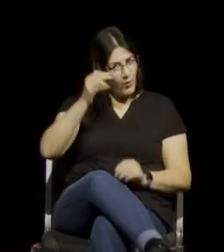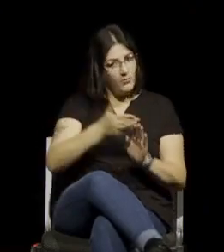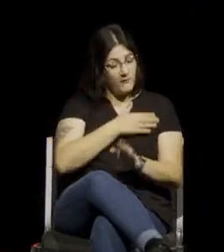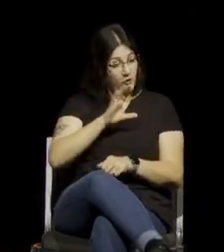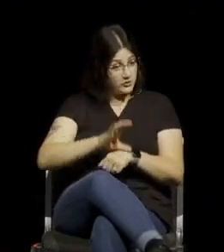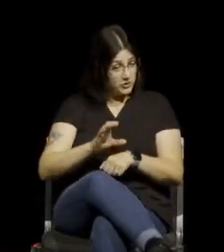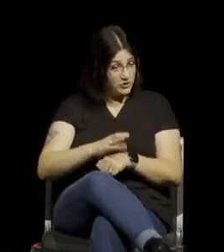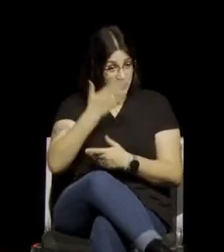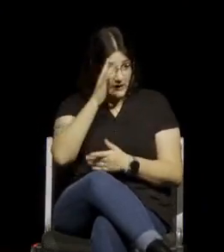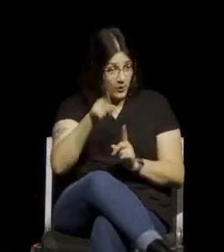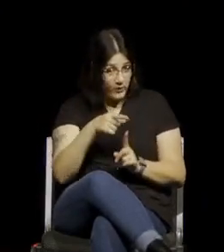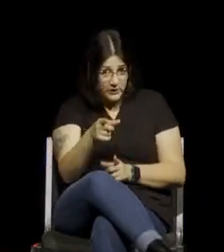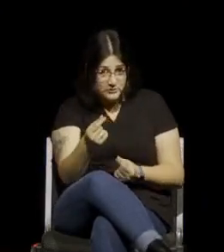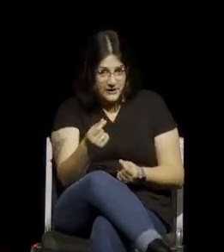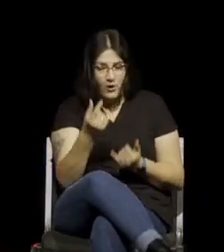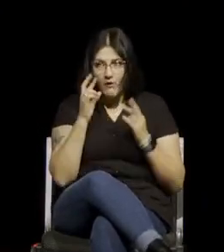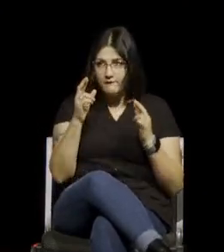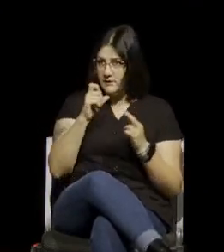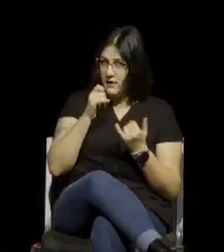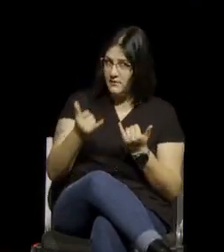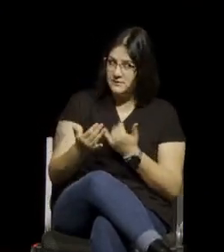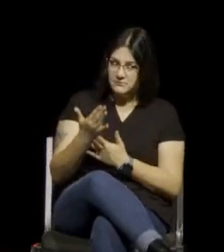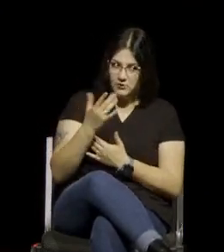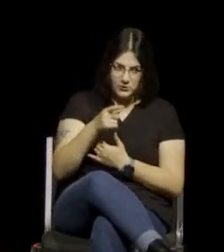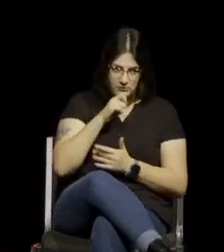church. Hopefully it wasn't this morning.